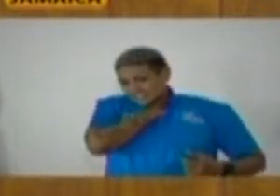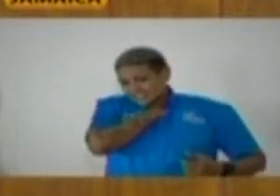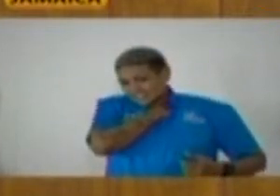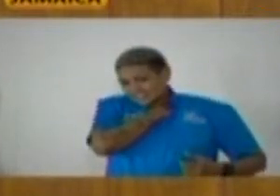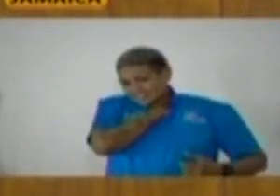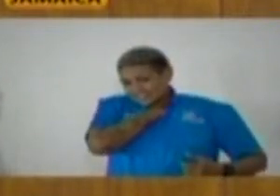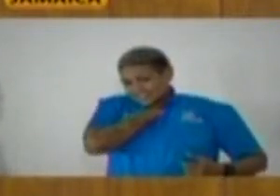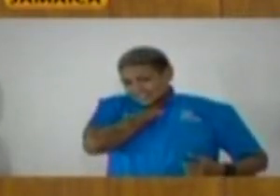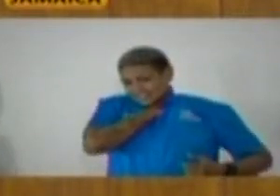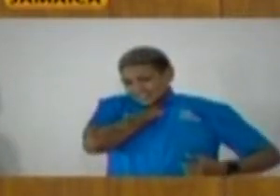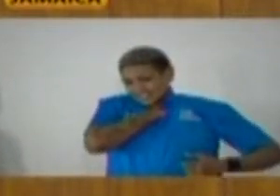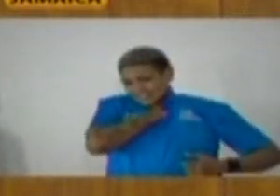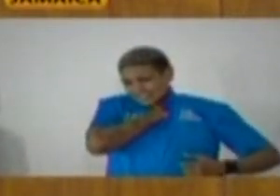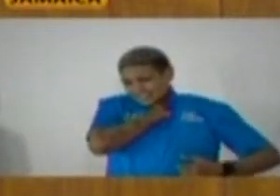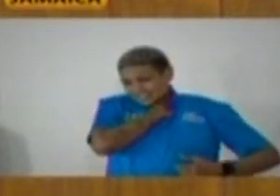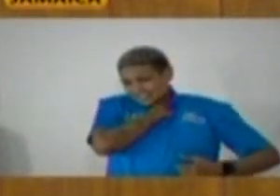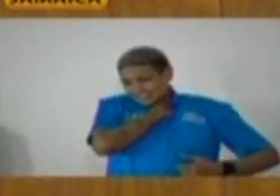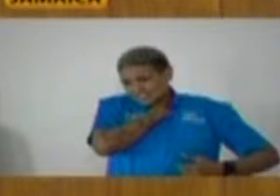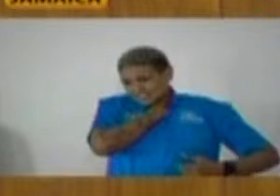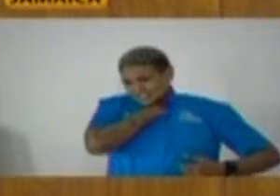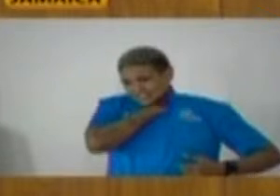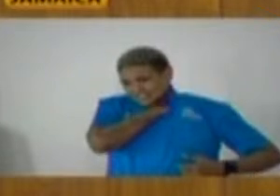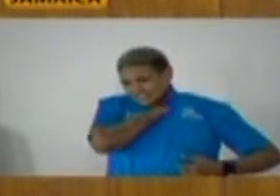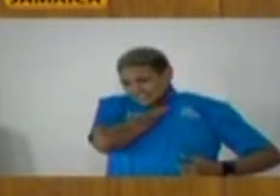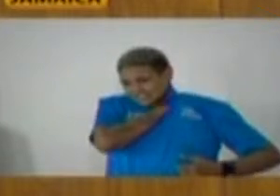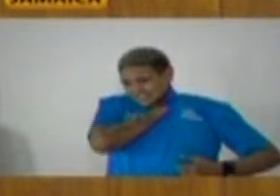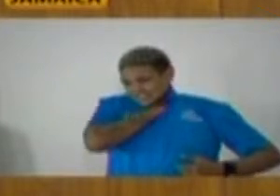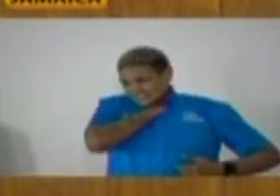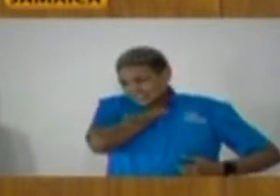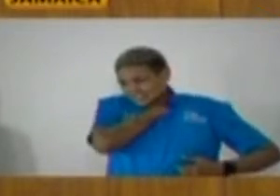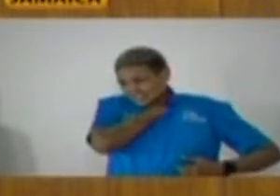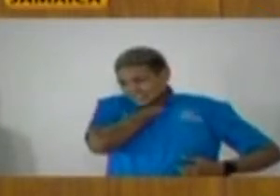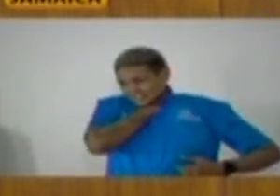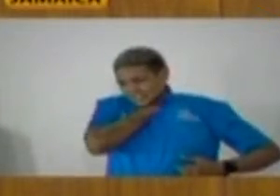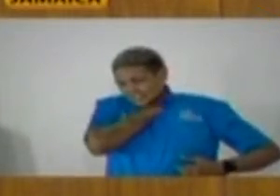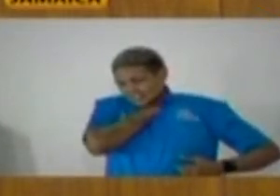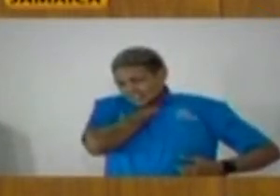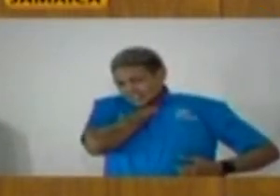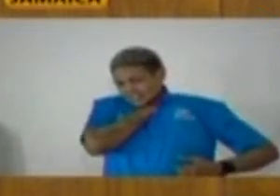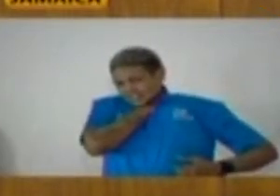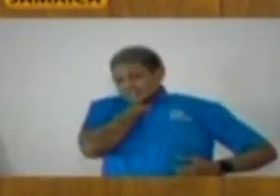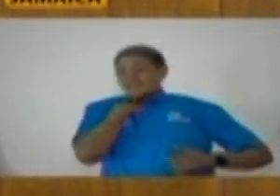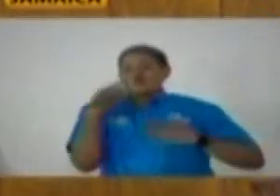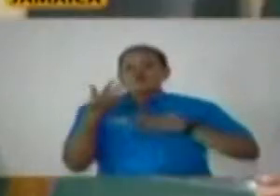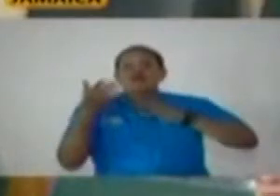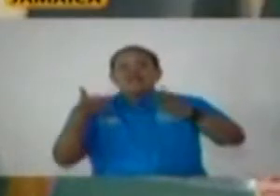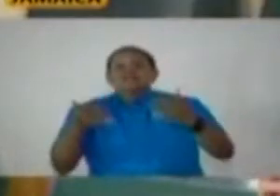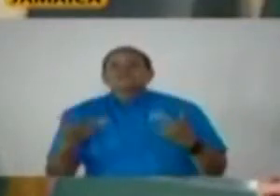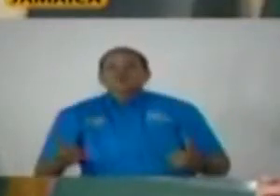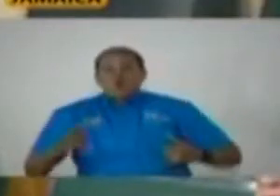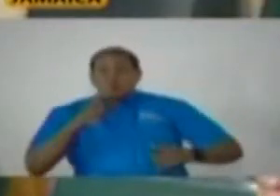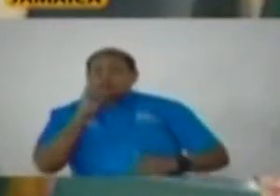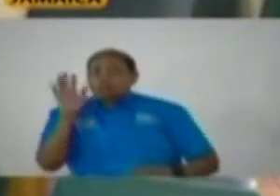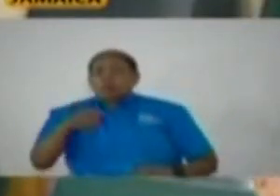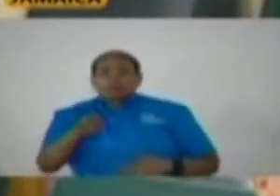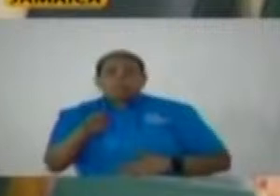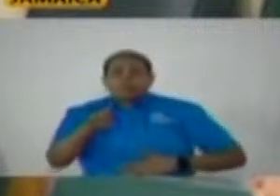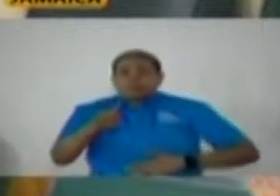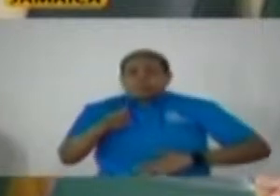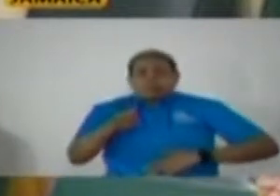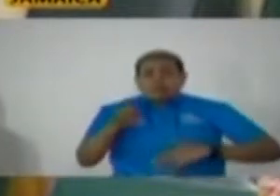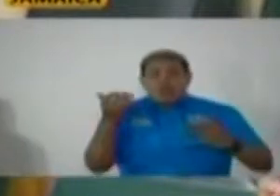really woefully inadequate. Woefully inadequate. And if we are to ensure that the